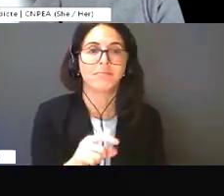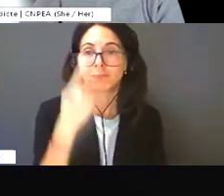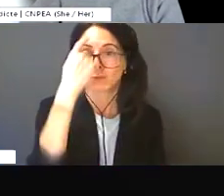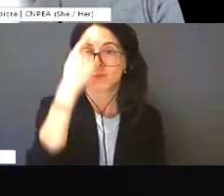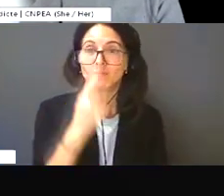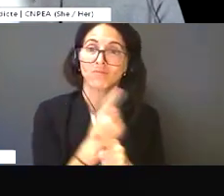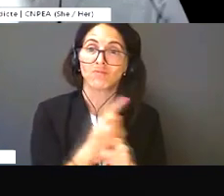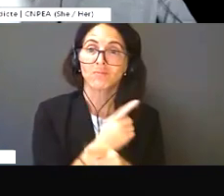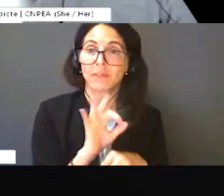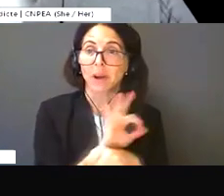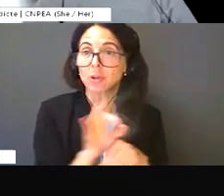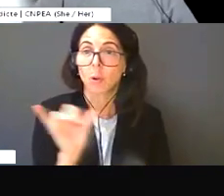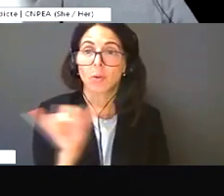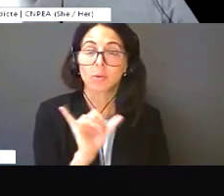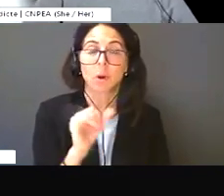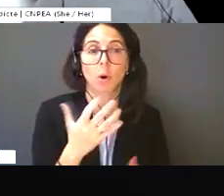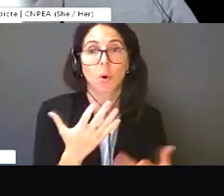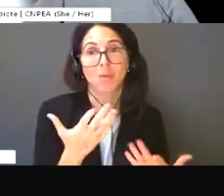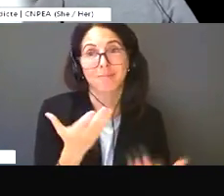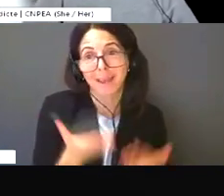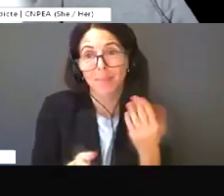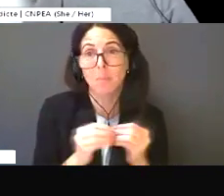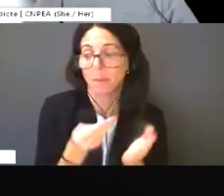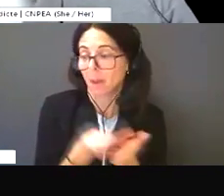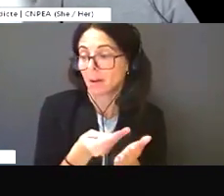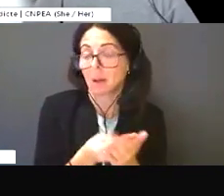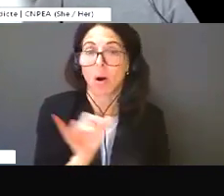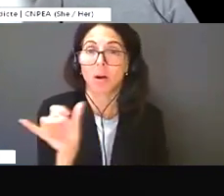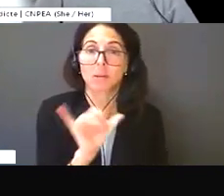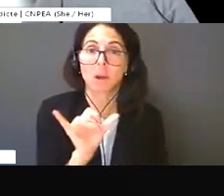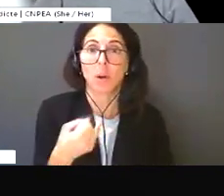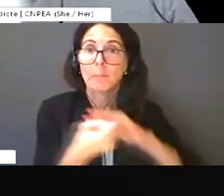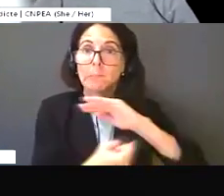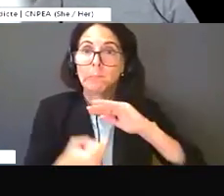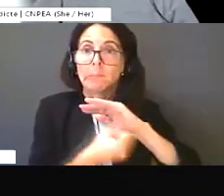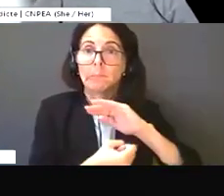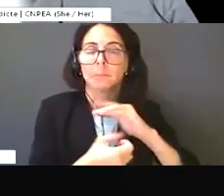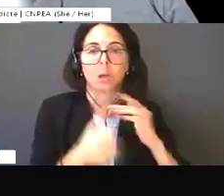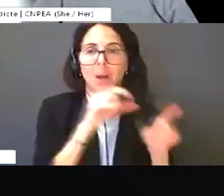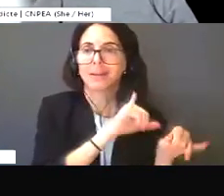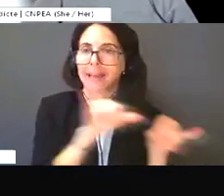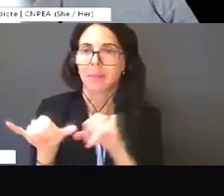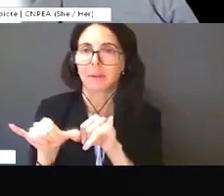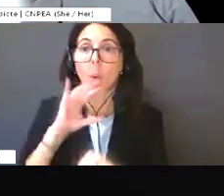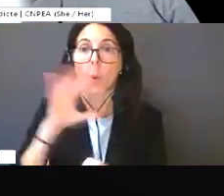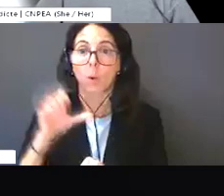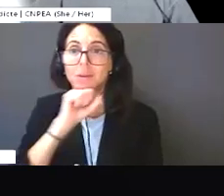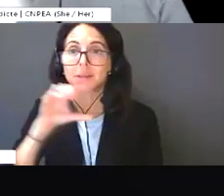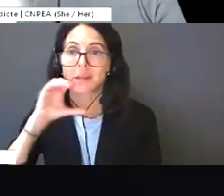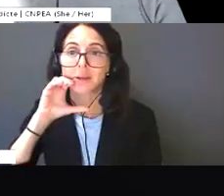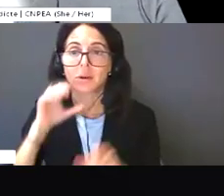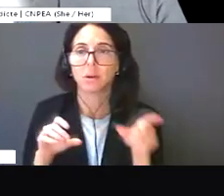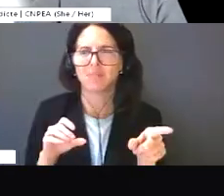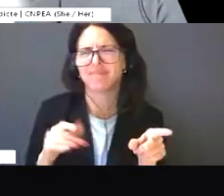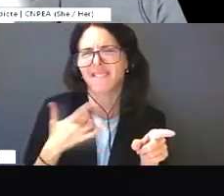functioning, and more, perhaps even more economic resources, and aren't so socially isolated. So they have, I would